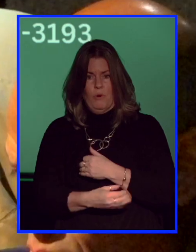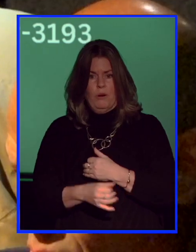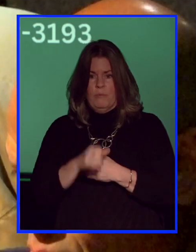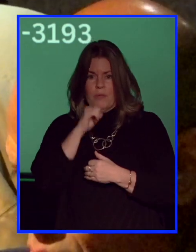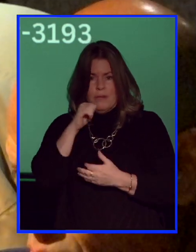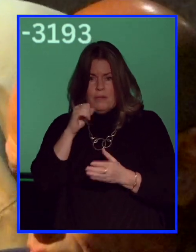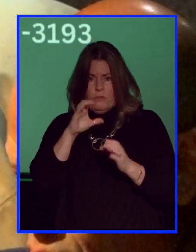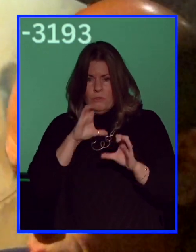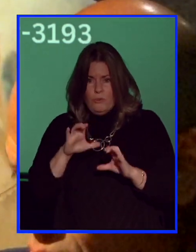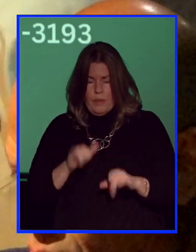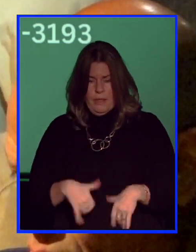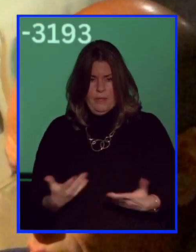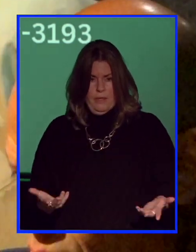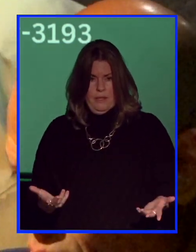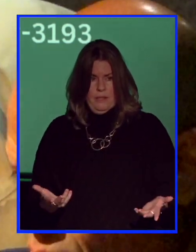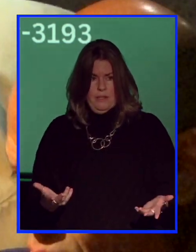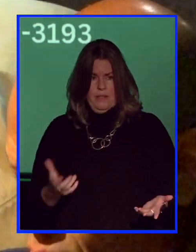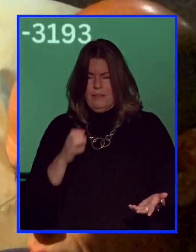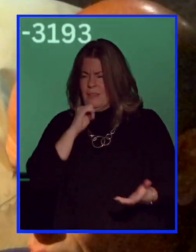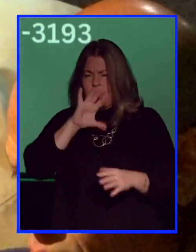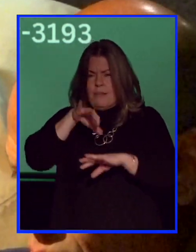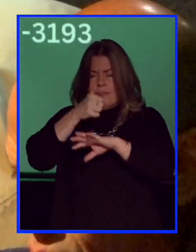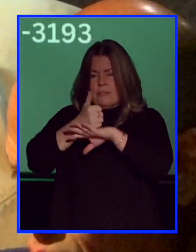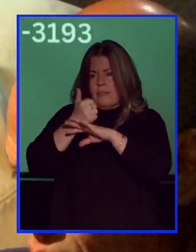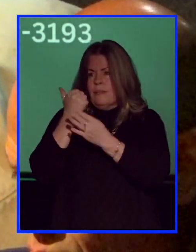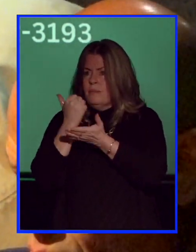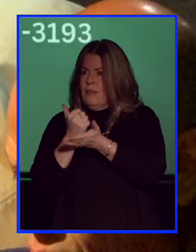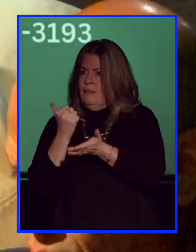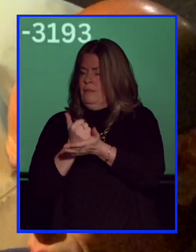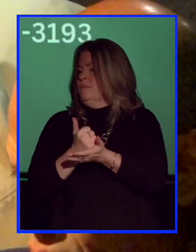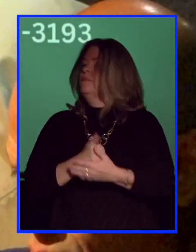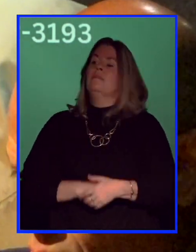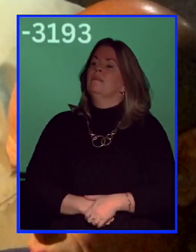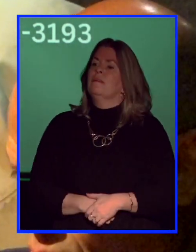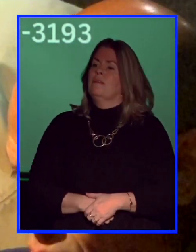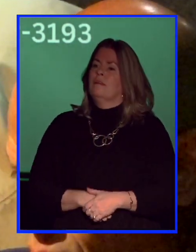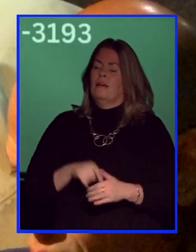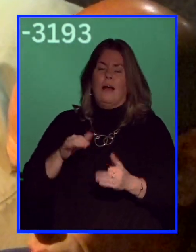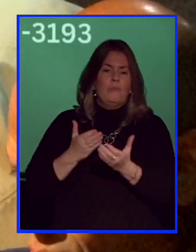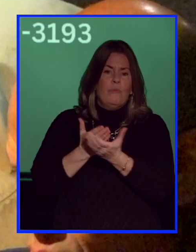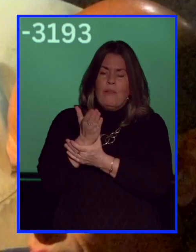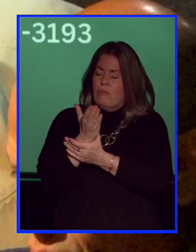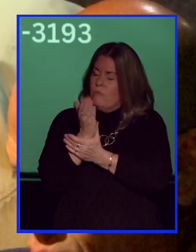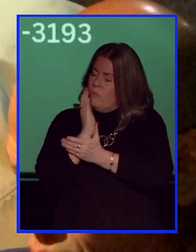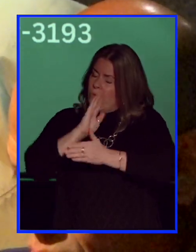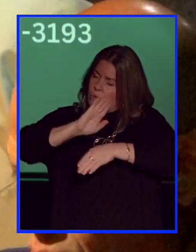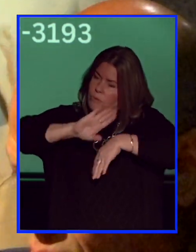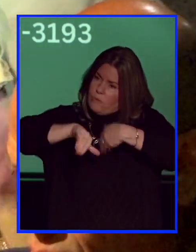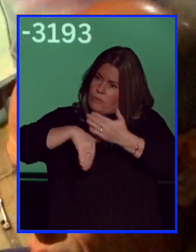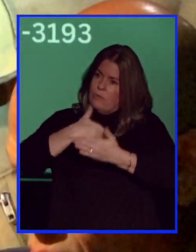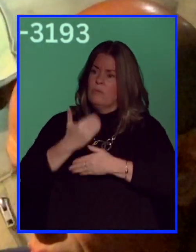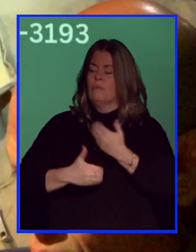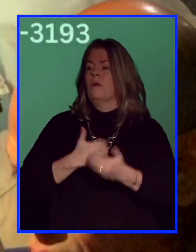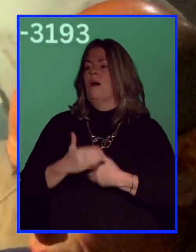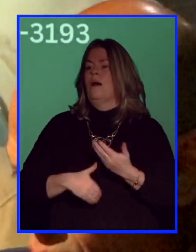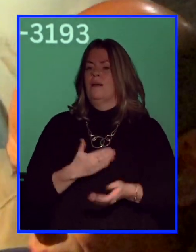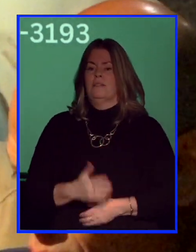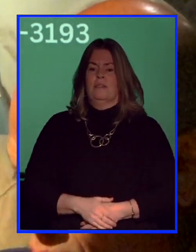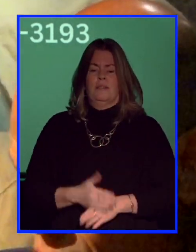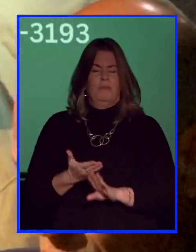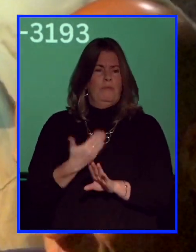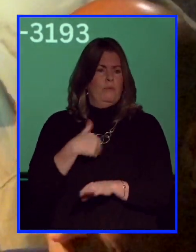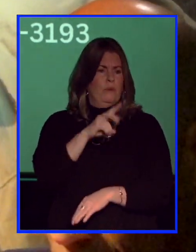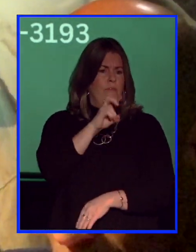that. They're not even set up to do that. I went through the whole mill. before VRAP was